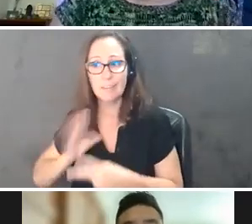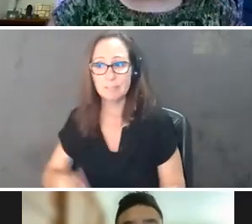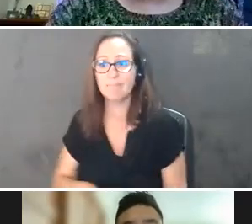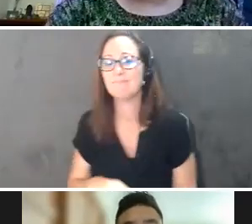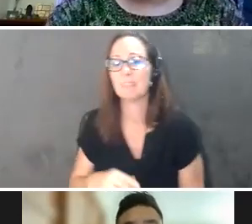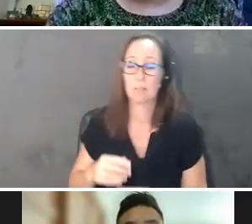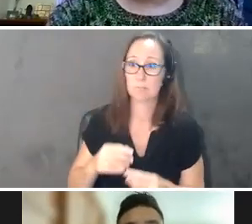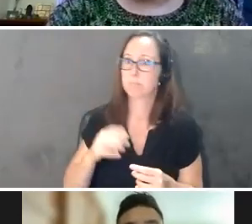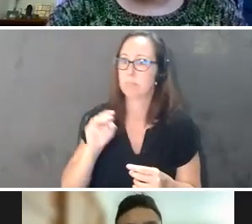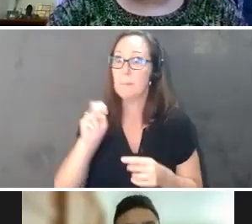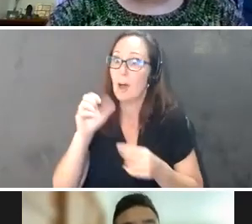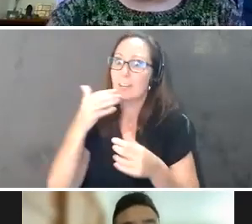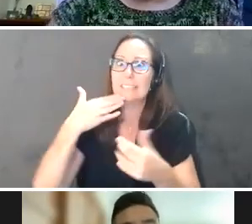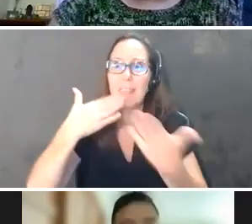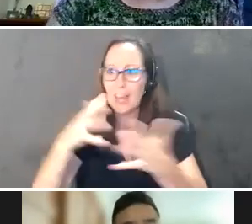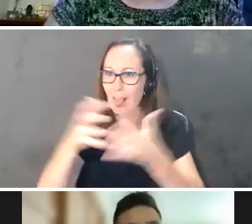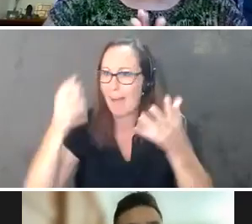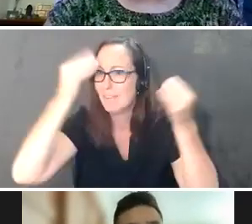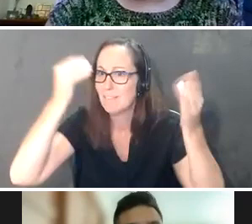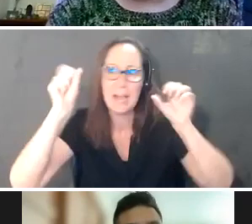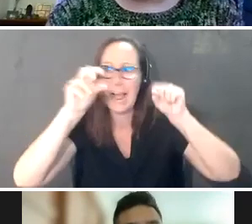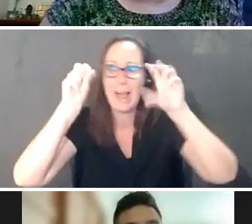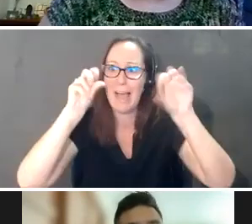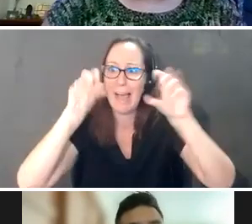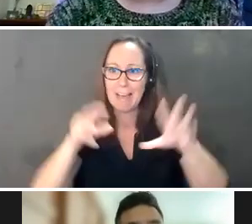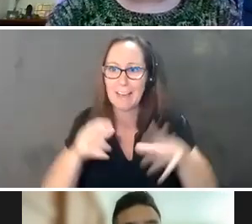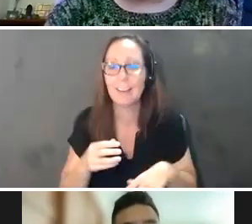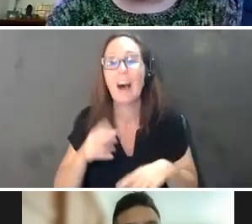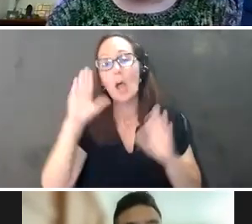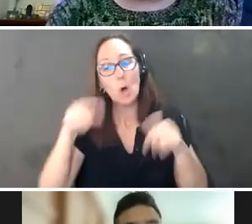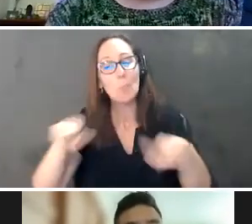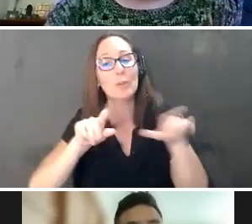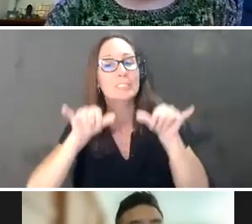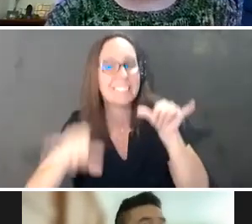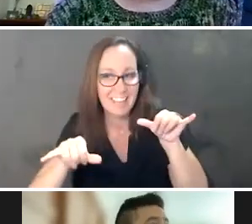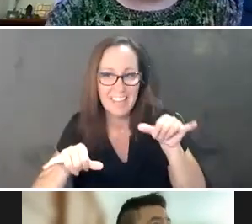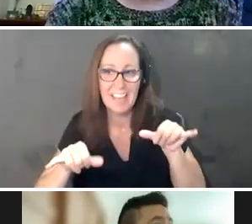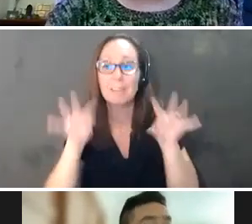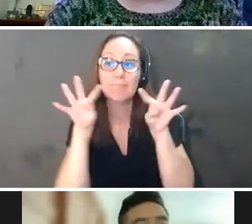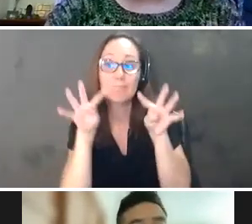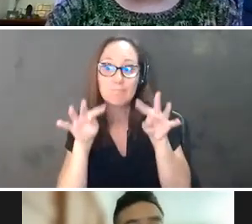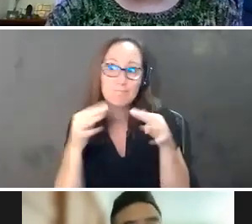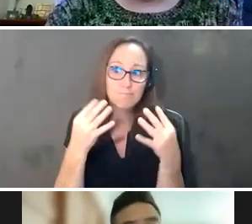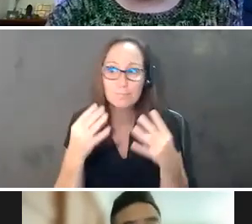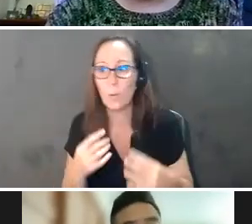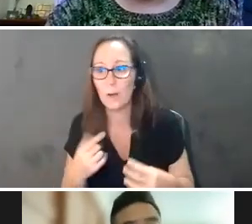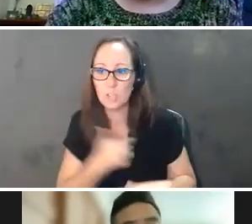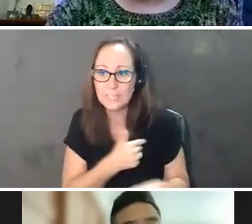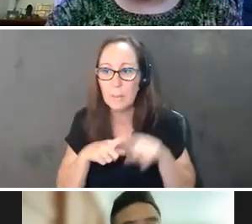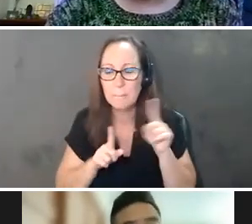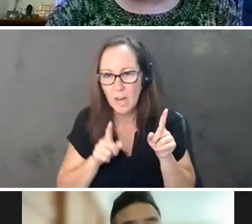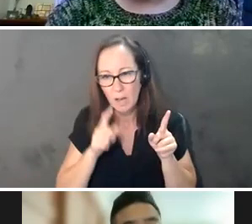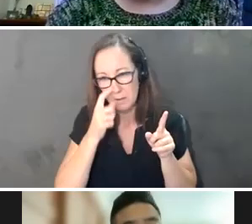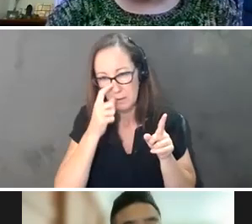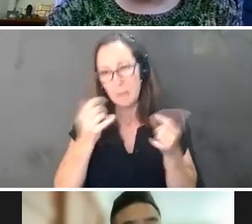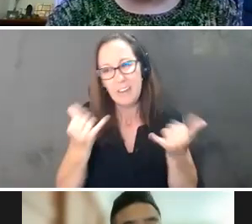lot of information. We do hope that everyone will stay on the call with us, but at this time, I'd like everyone to be able to